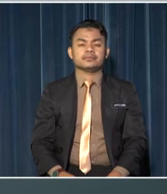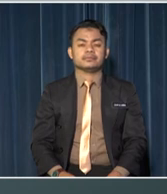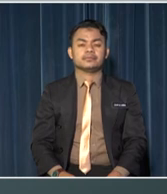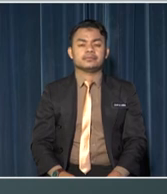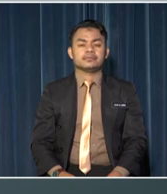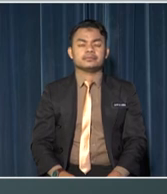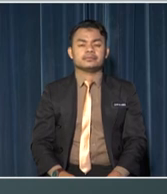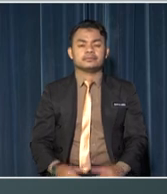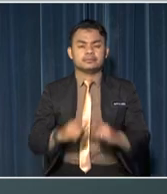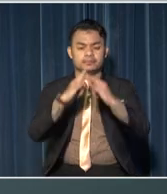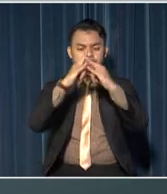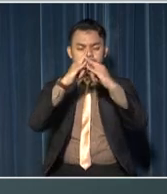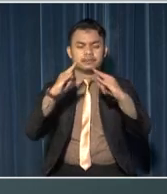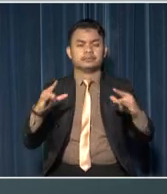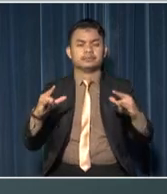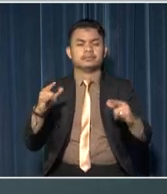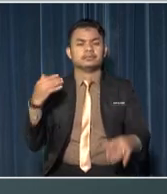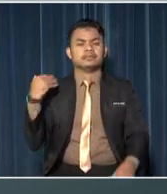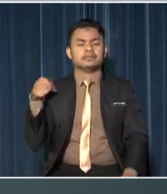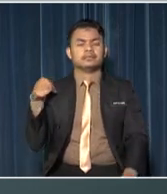A pyramid has